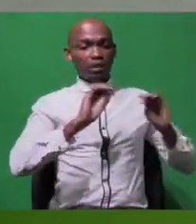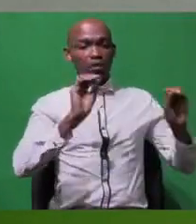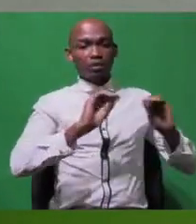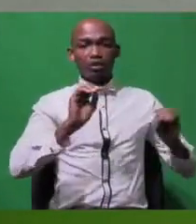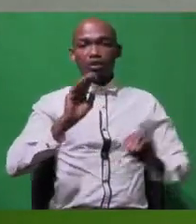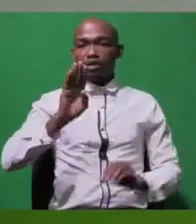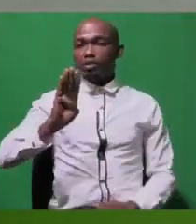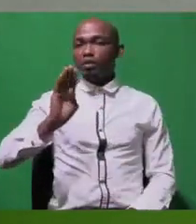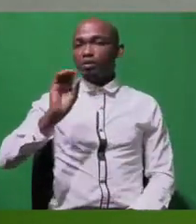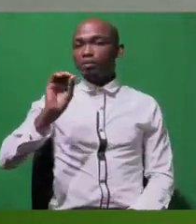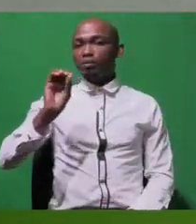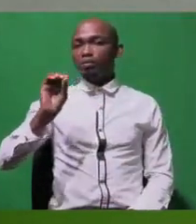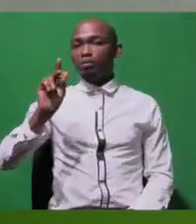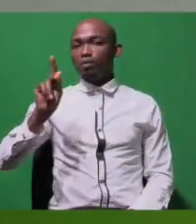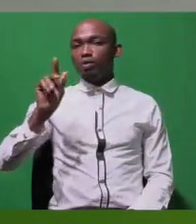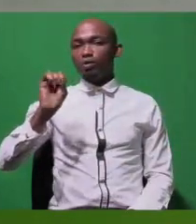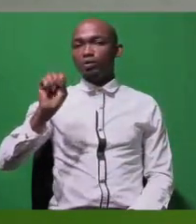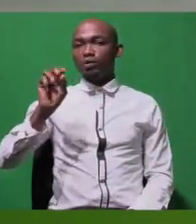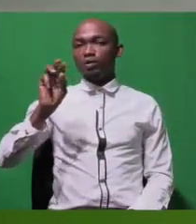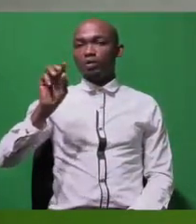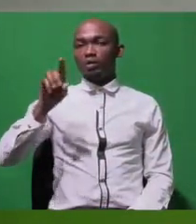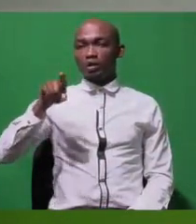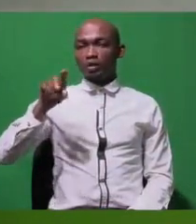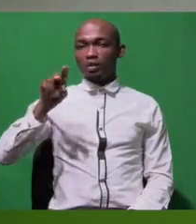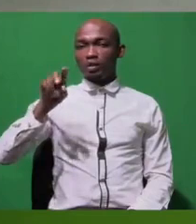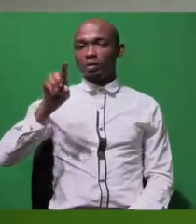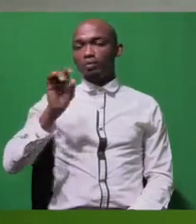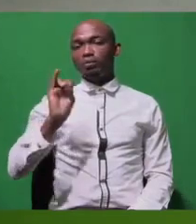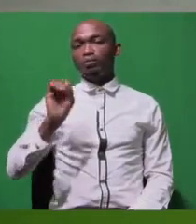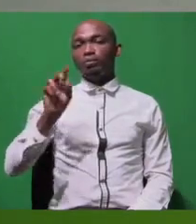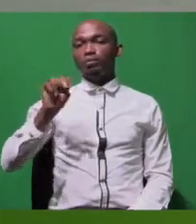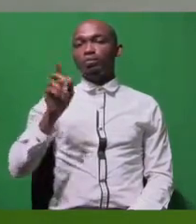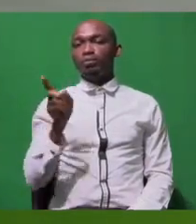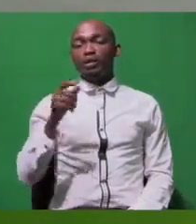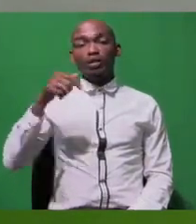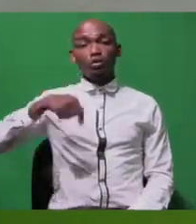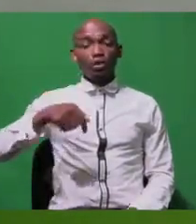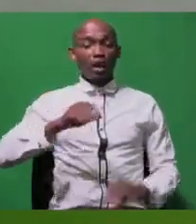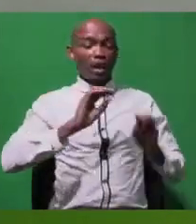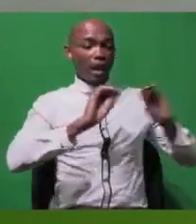2. Today we discuss about a 3-column cash book.